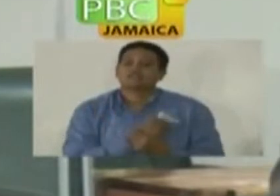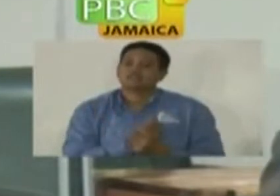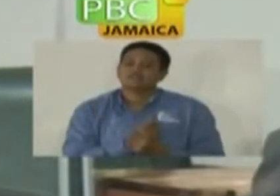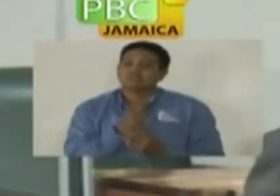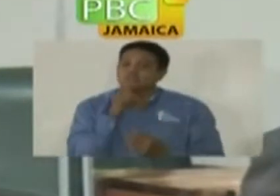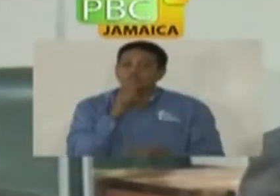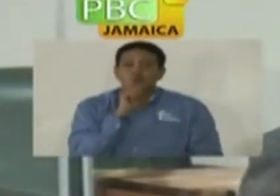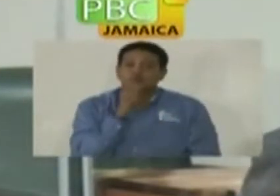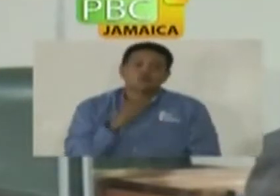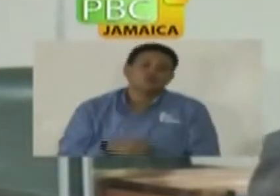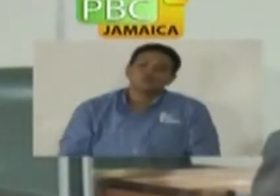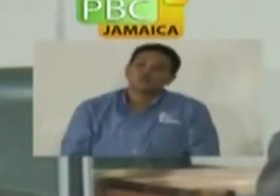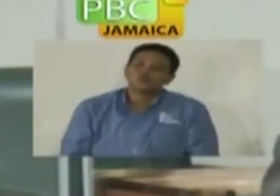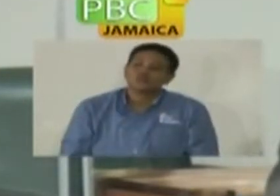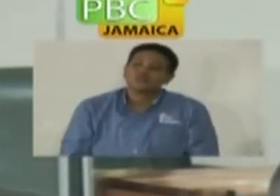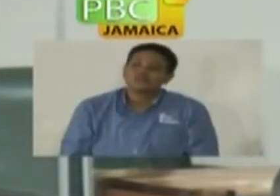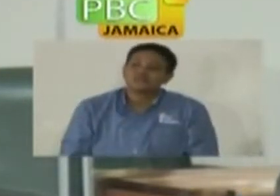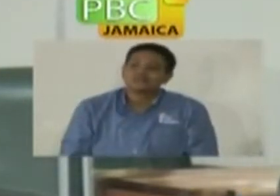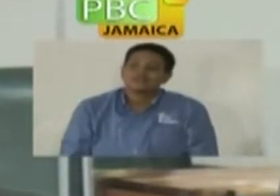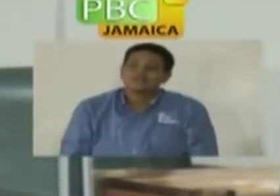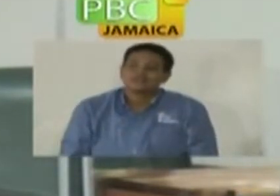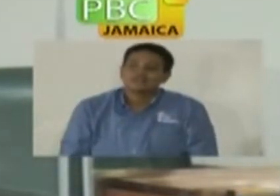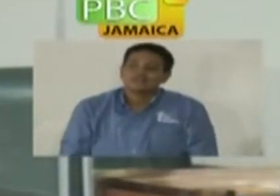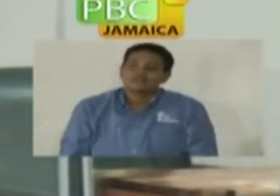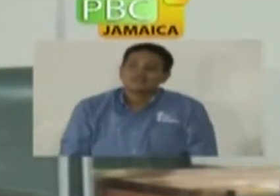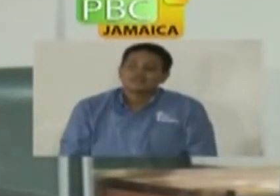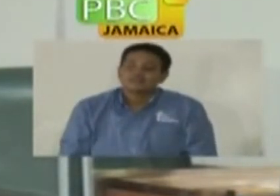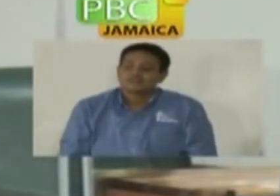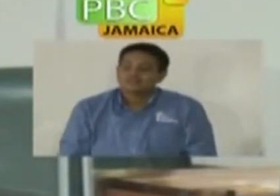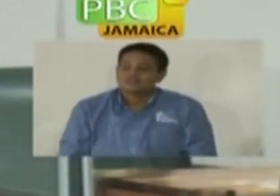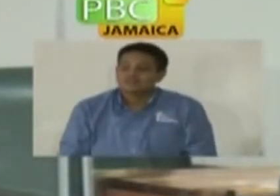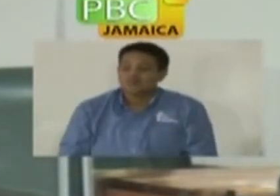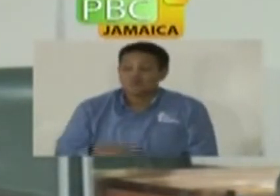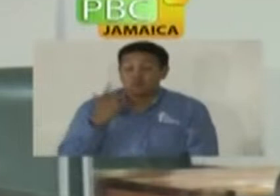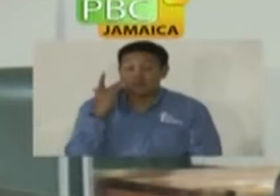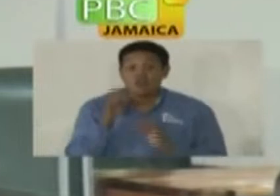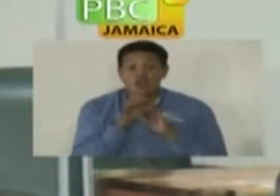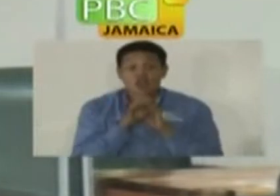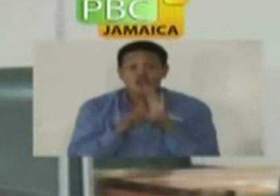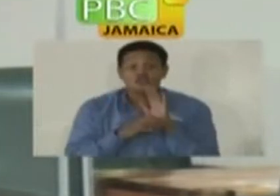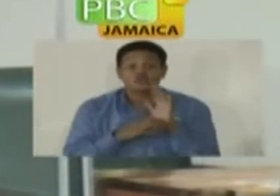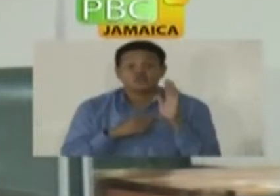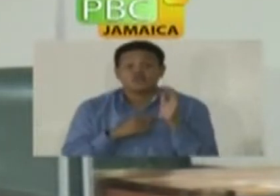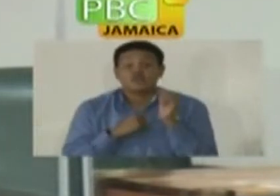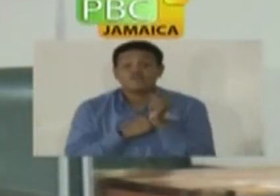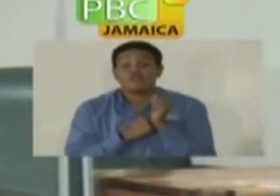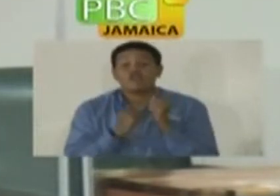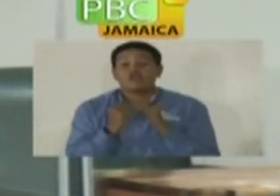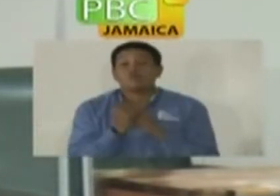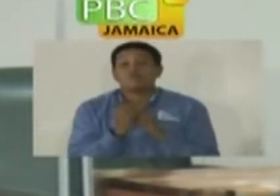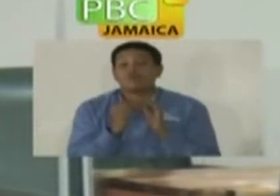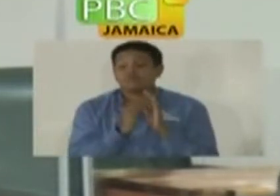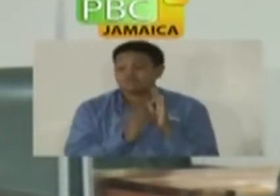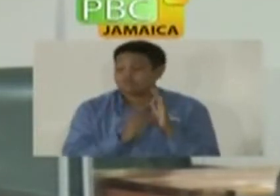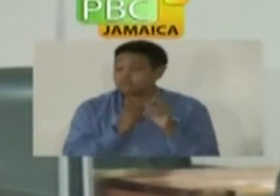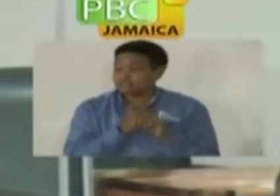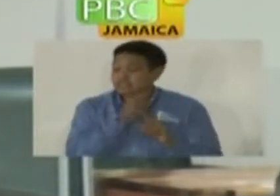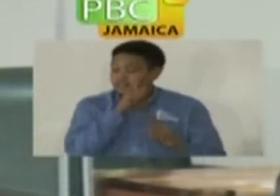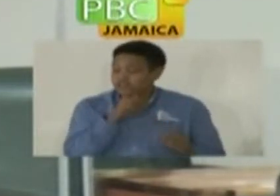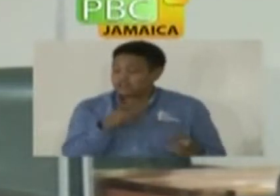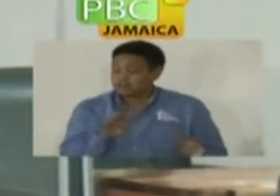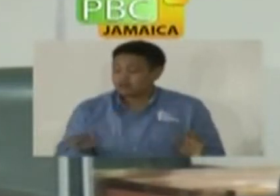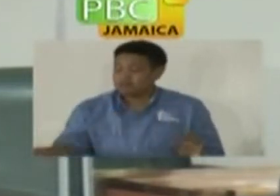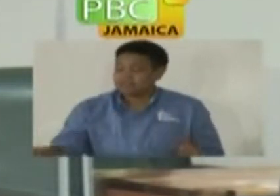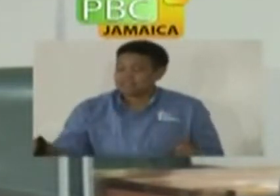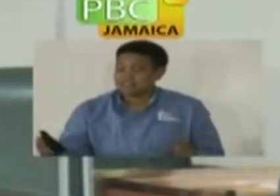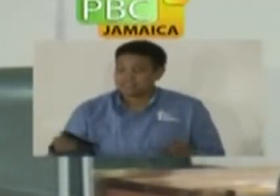not true, because the very constitutional framework permitted,